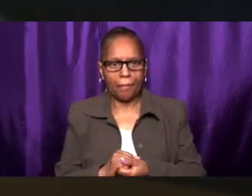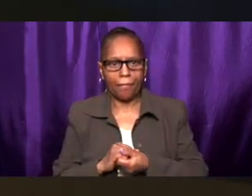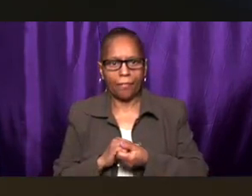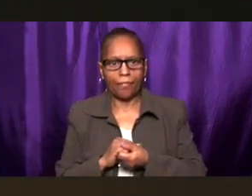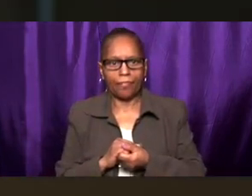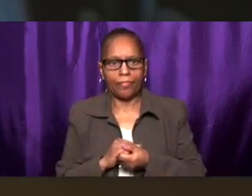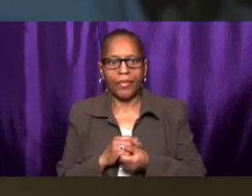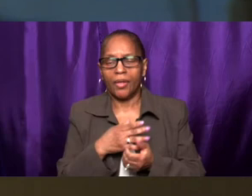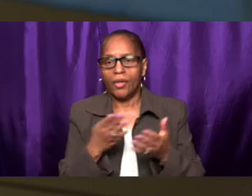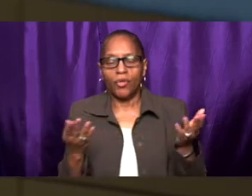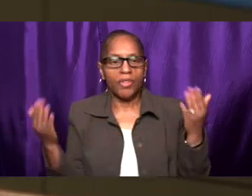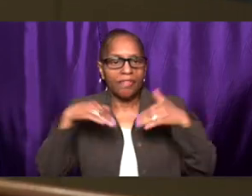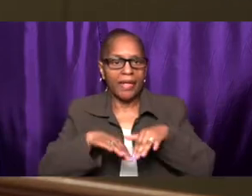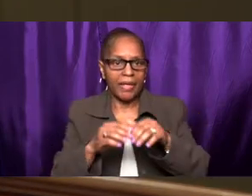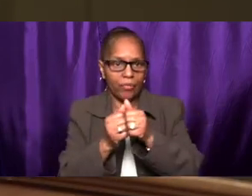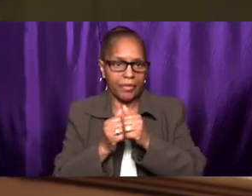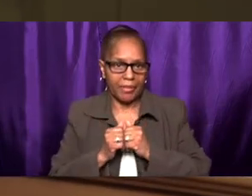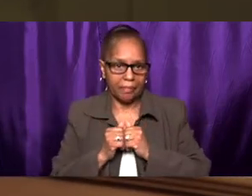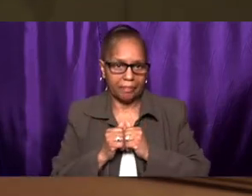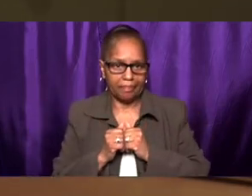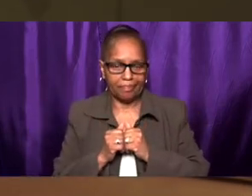you in the valley with me.